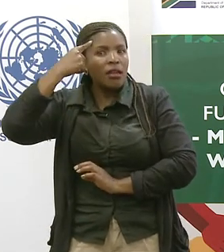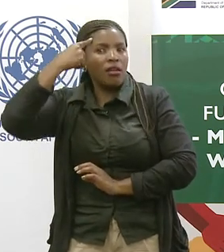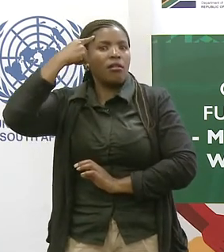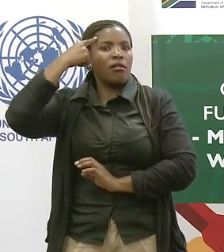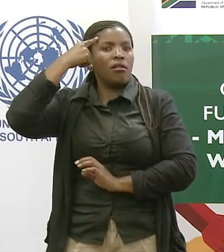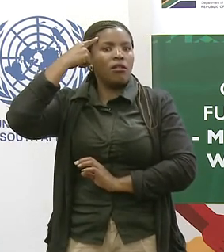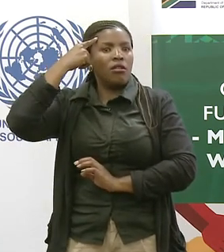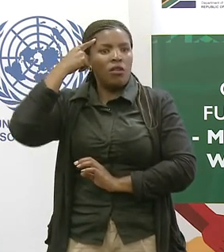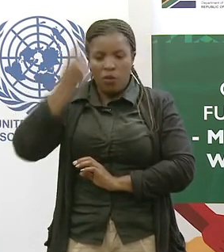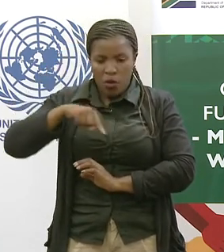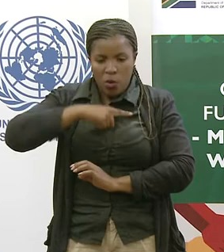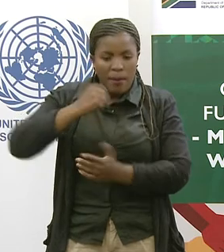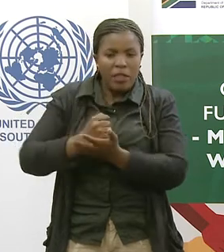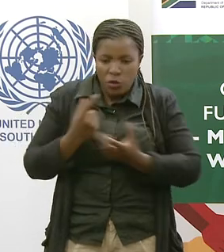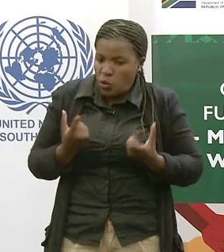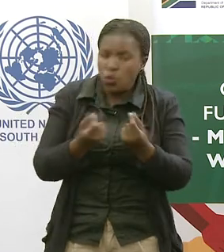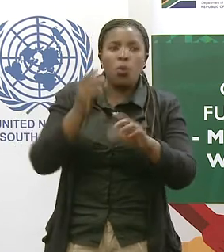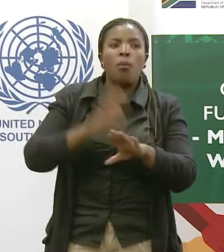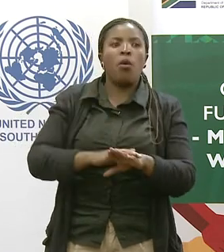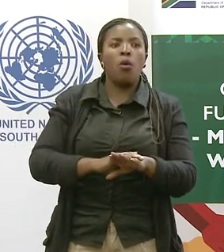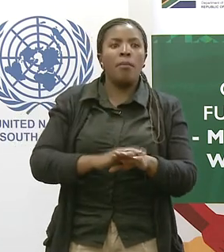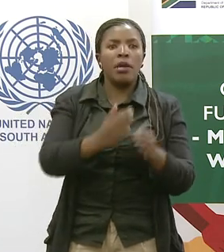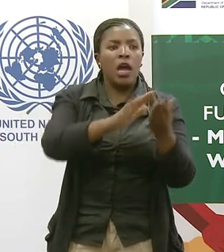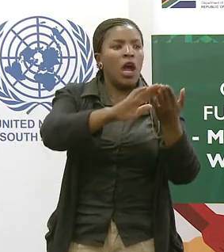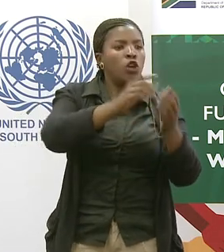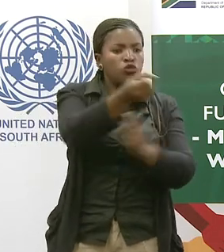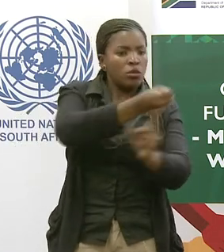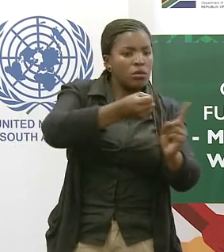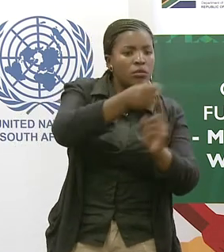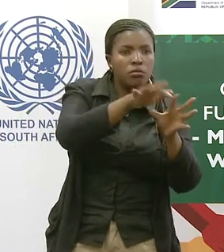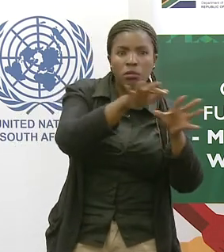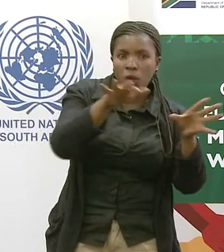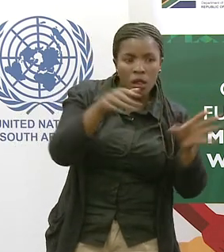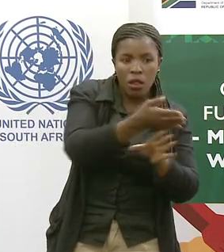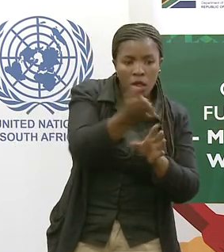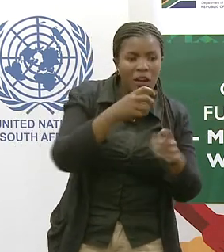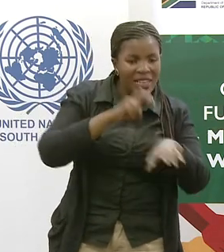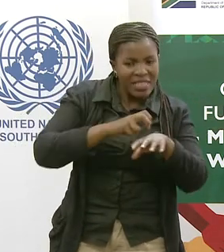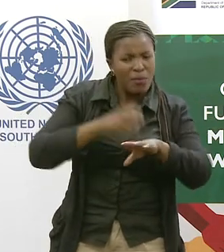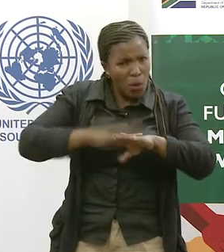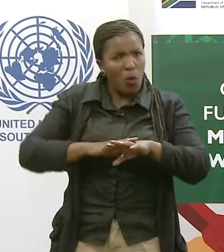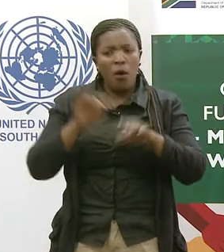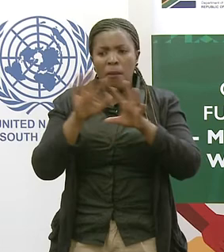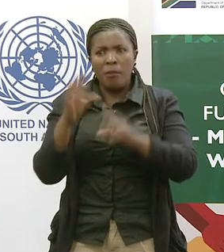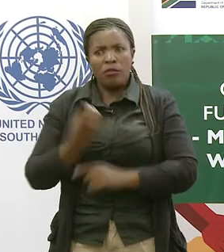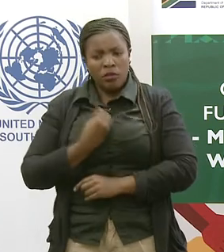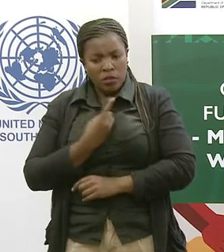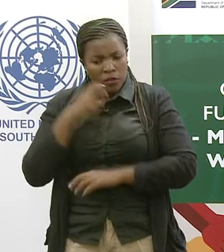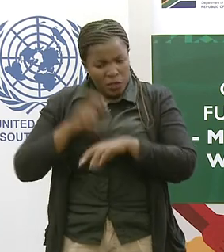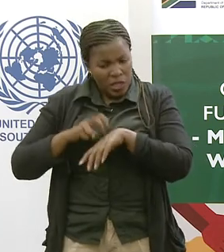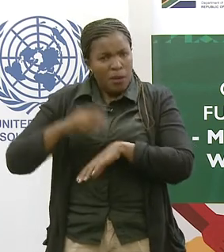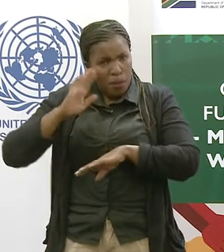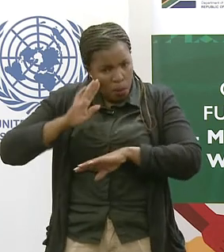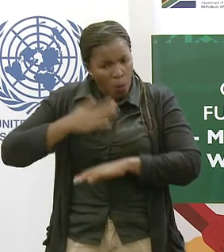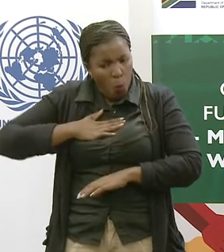we demand more from society, we demand more from public policy, and we demand more from ourselves, so that